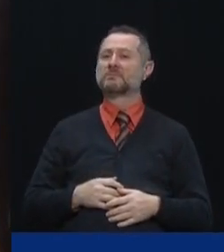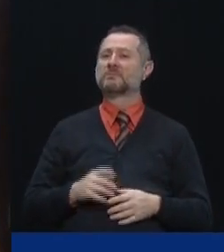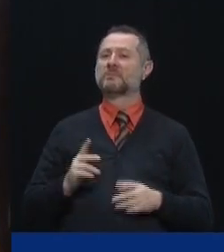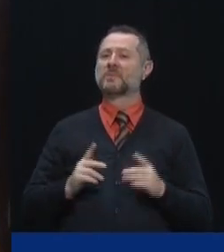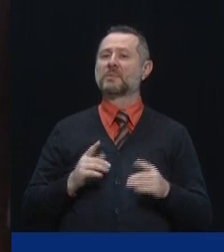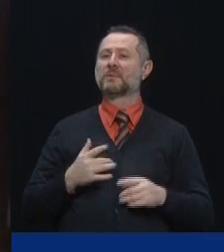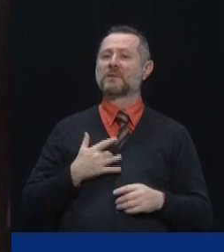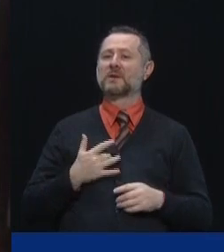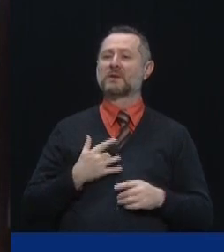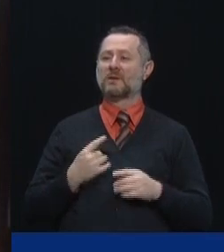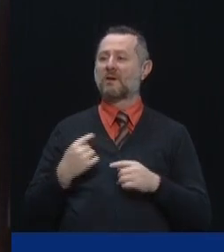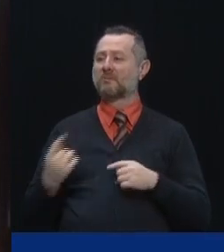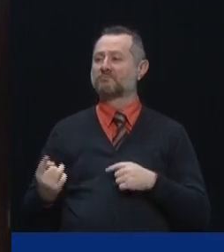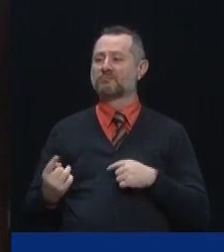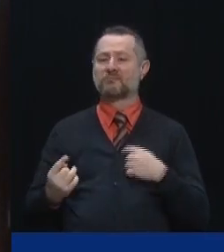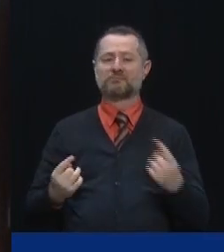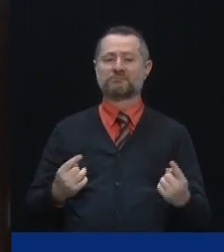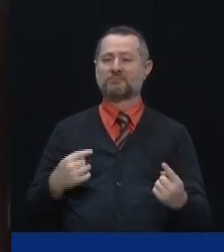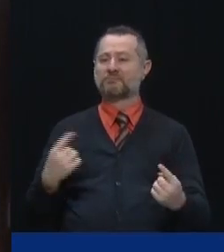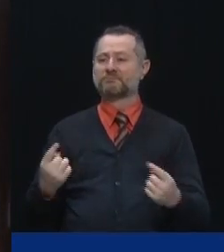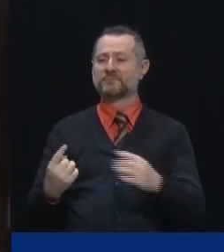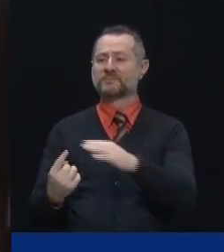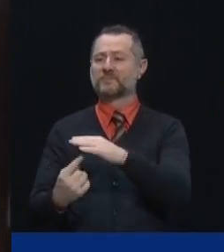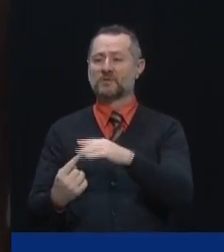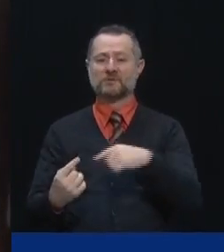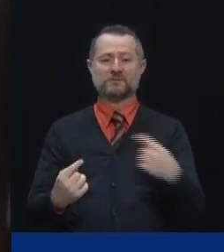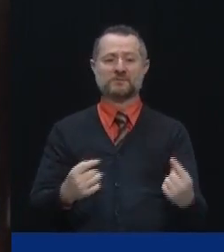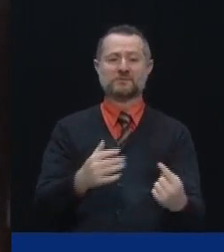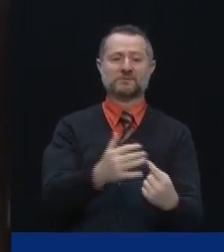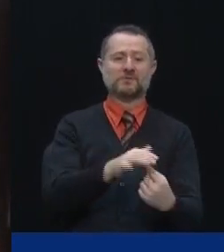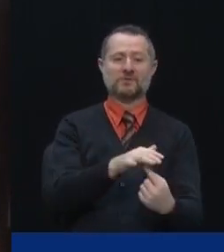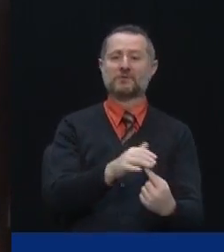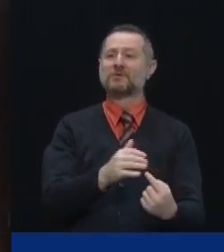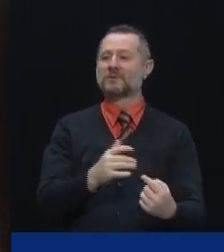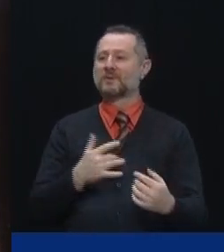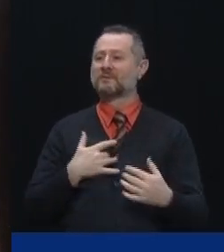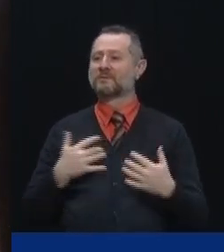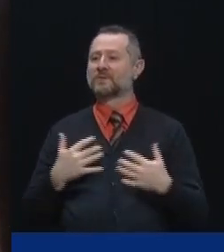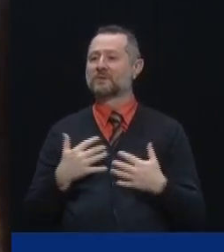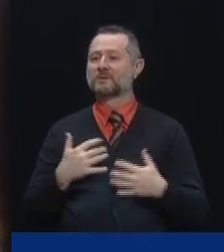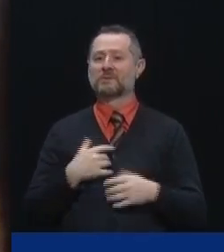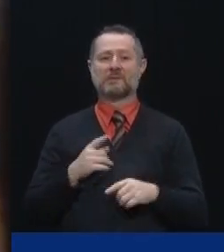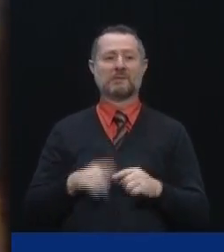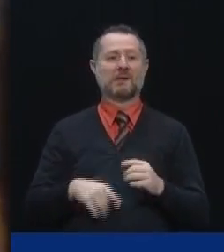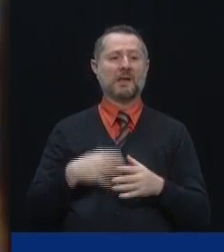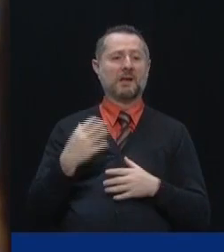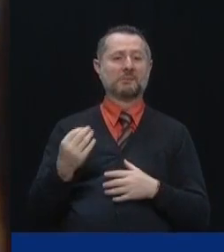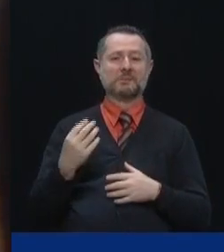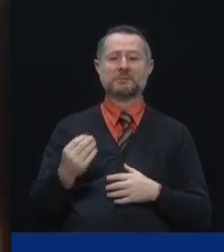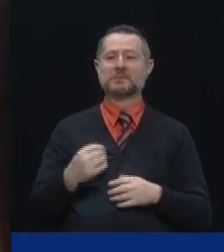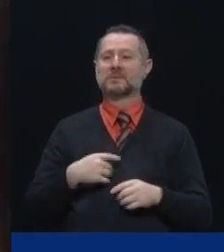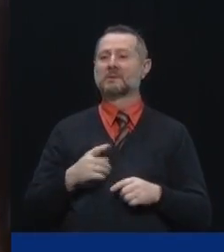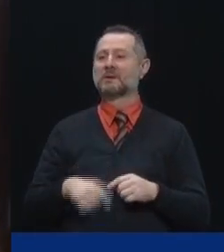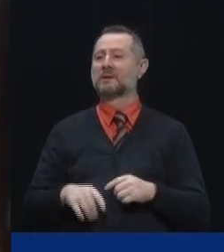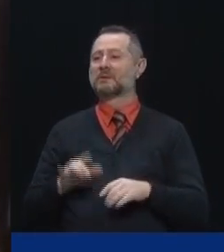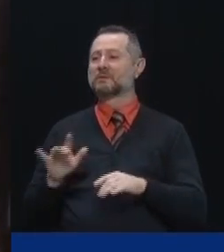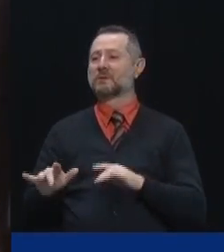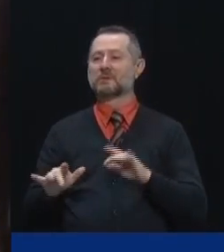isolated. People were afraid. You couldn't go outdoors. You couldn't touch. You couldn't